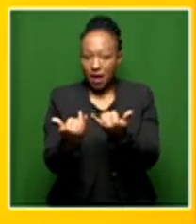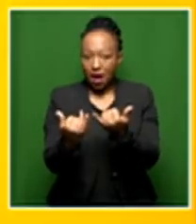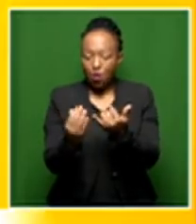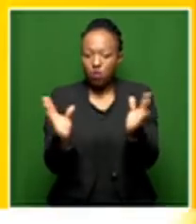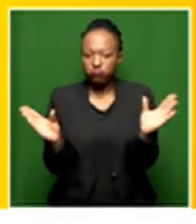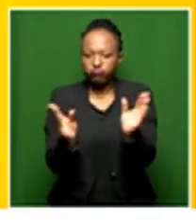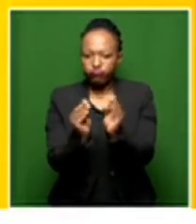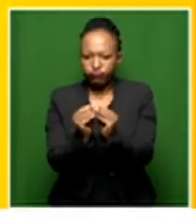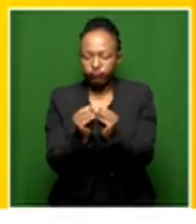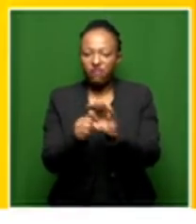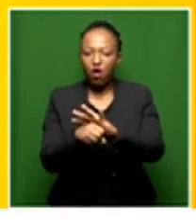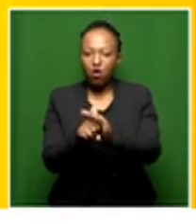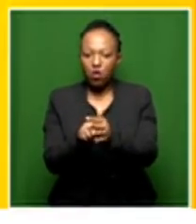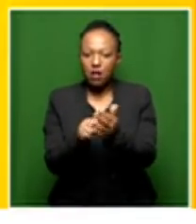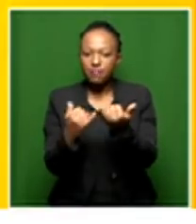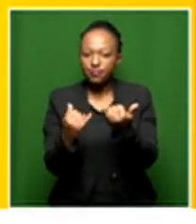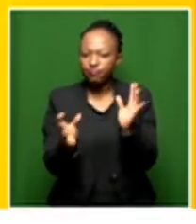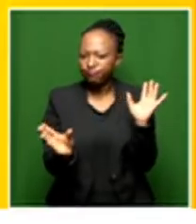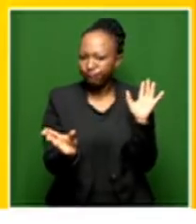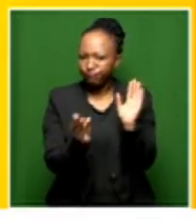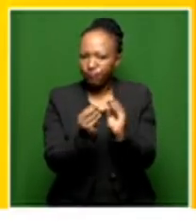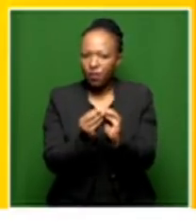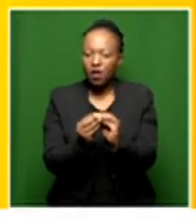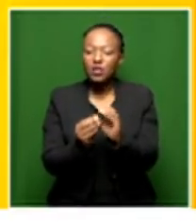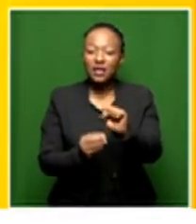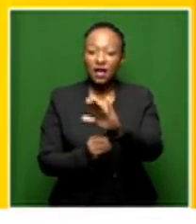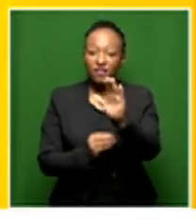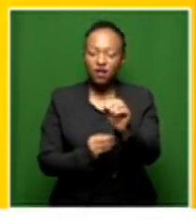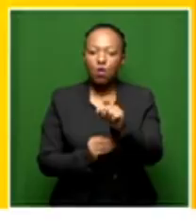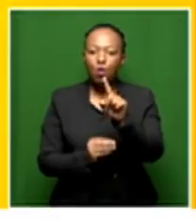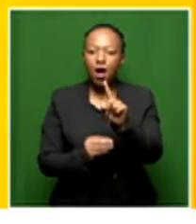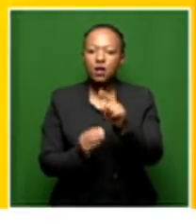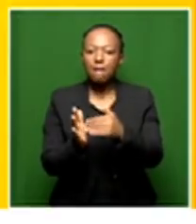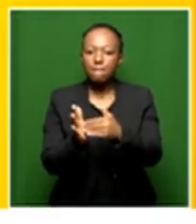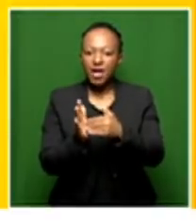the total number of cases recorded in South Africa to over